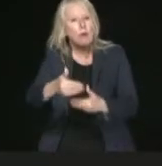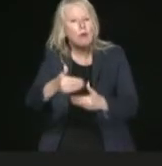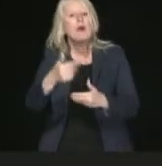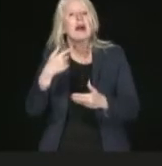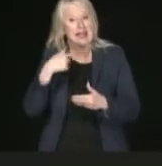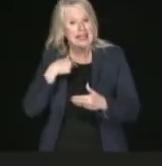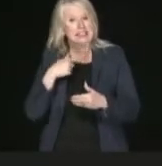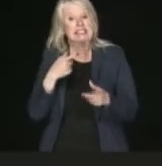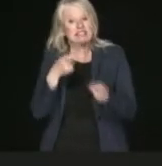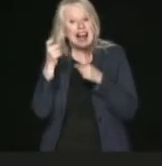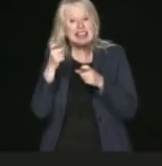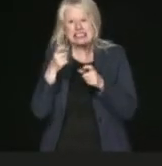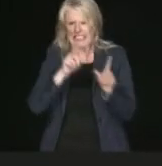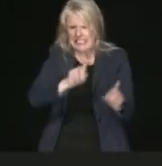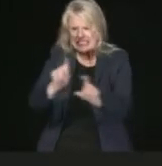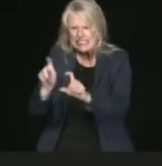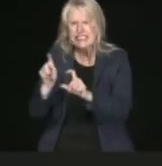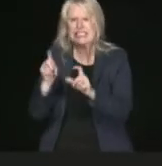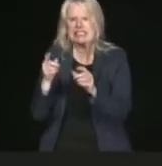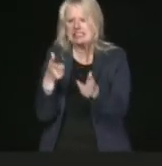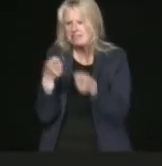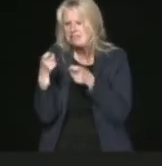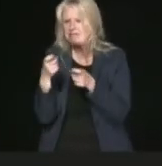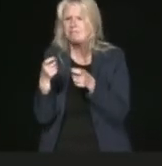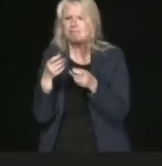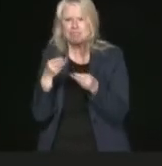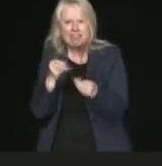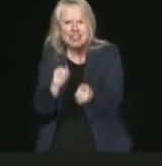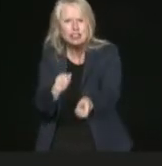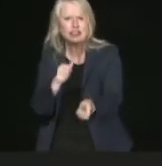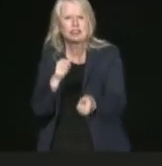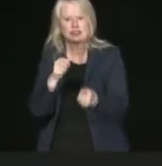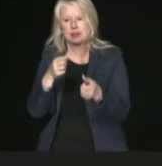testing rapidly and efficiently of as many